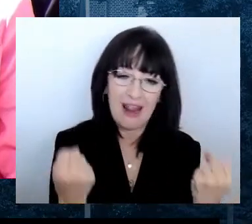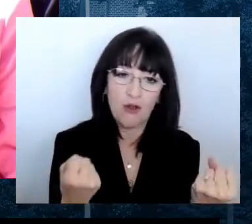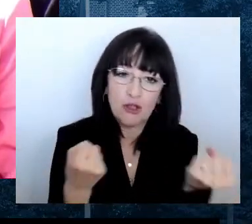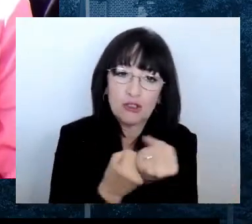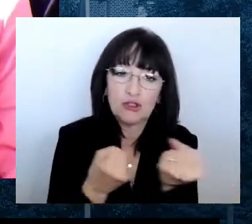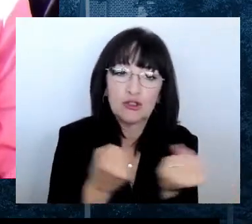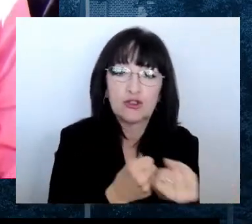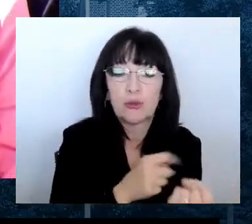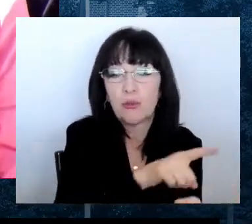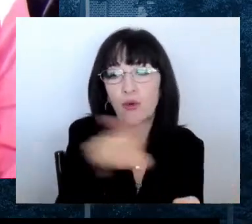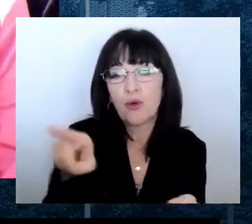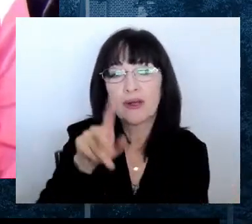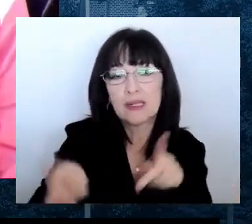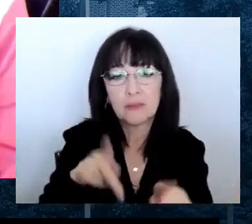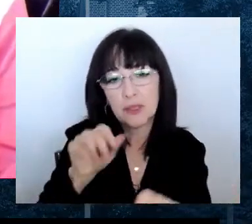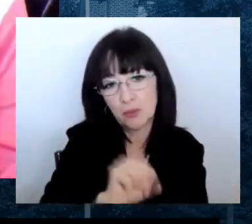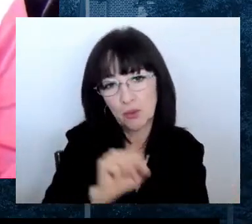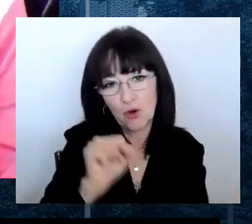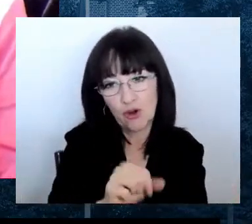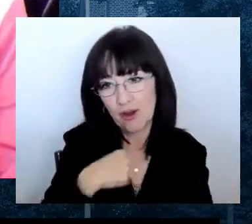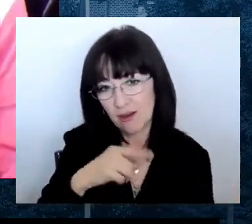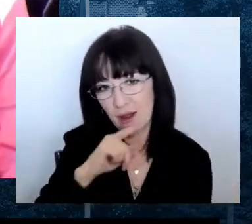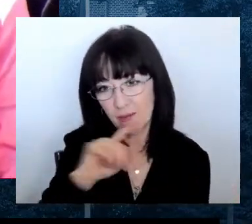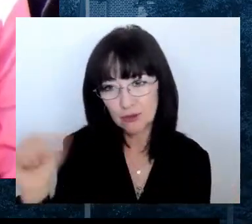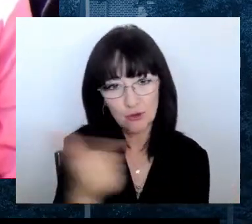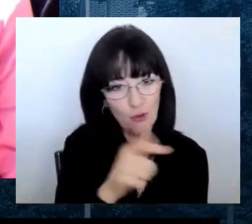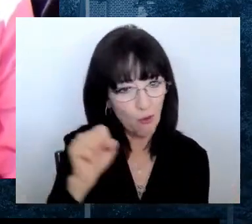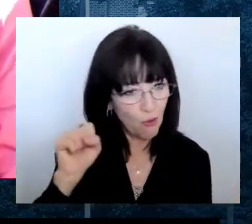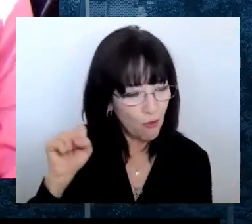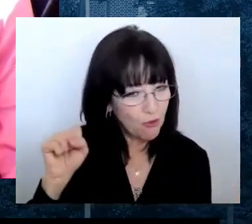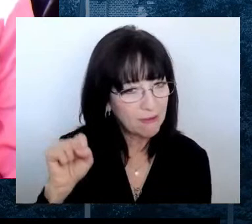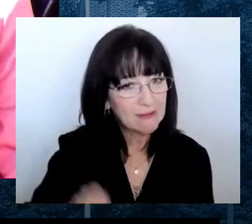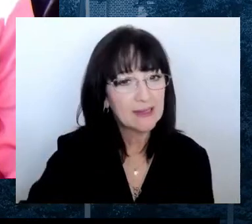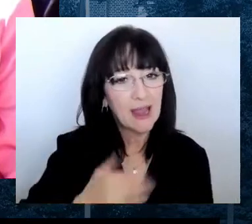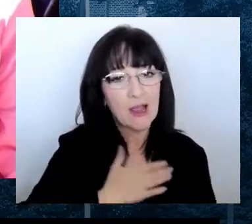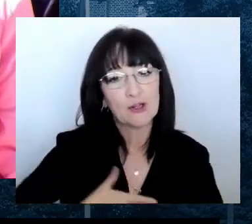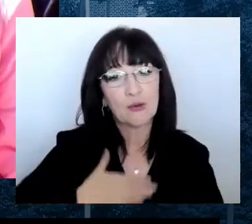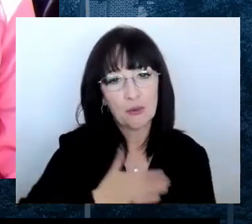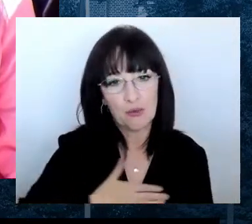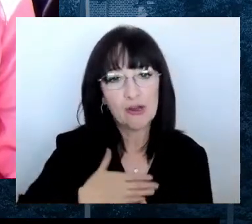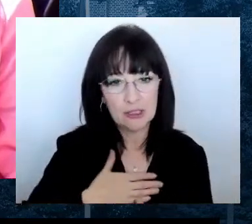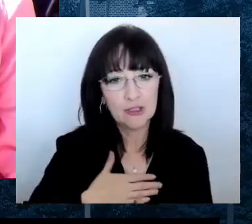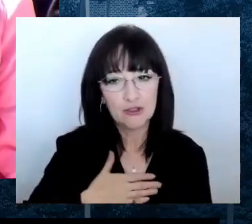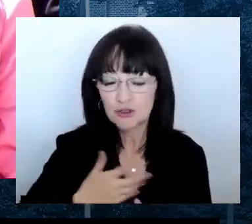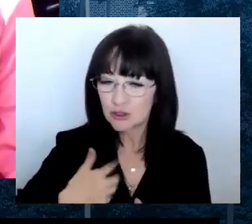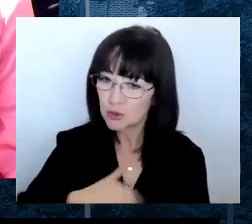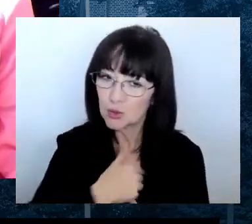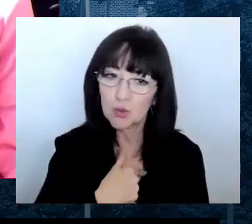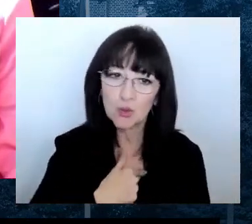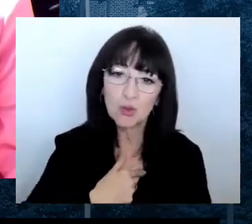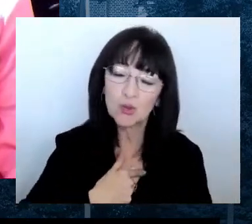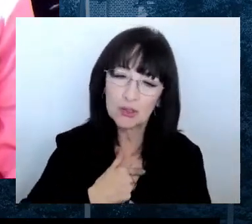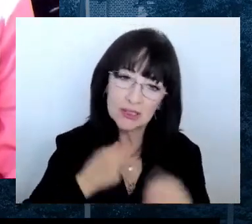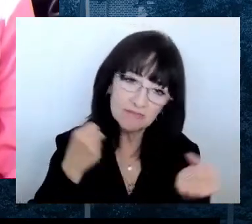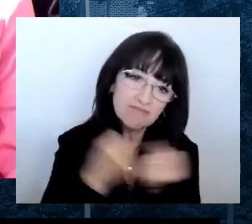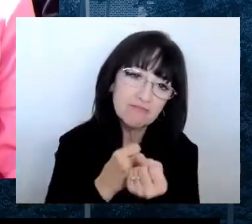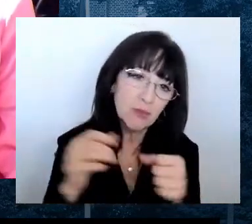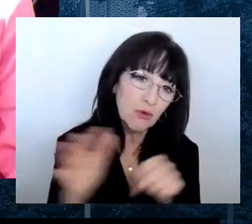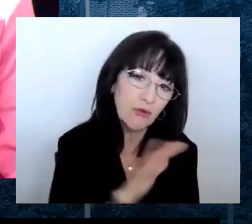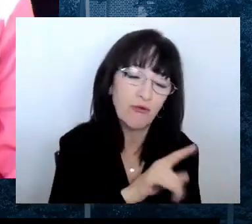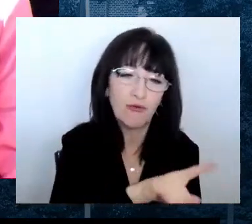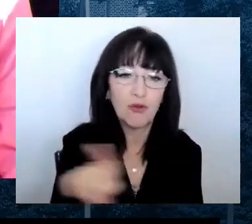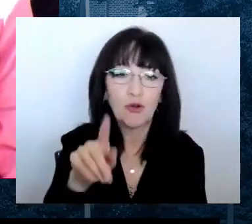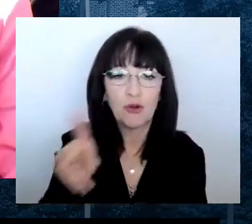And I'm sure all of you can appreciate we're leaning in to do everything we can to support our workforce. As a leading